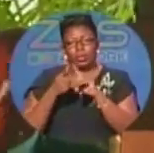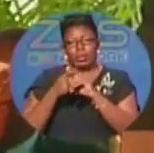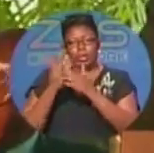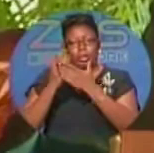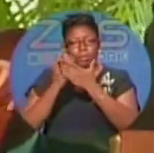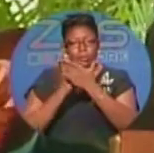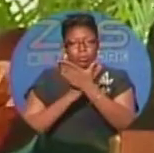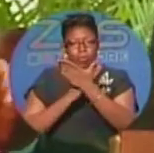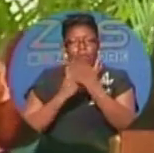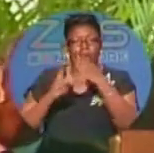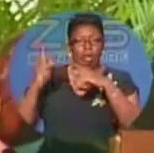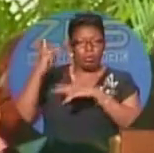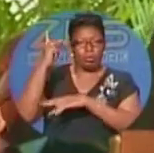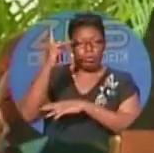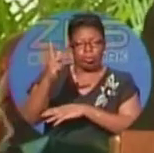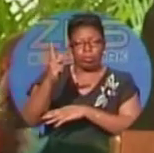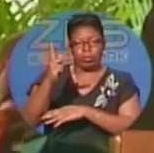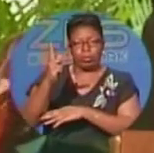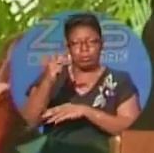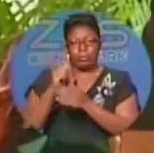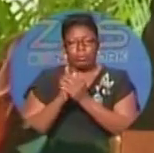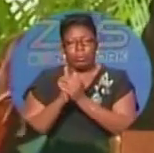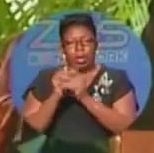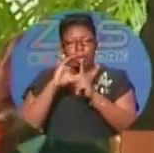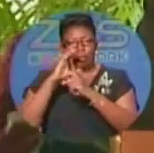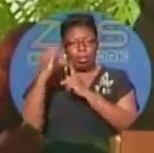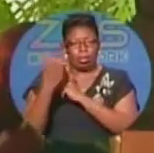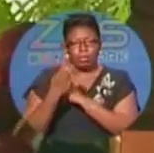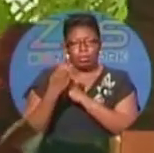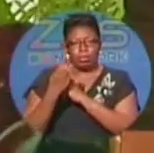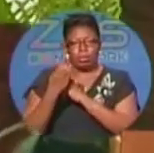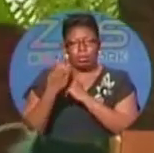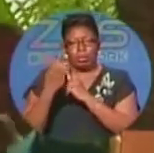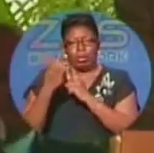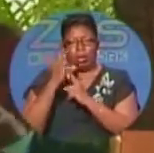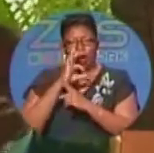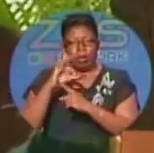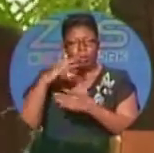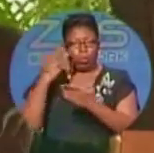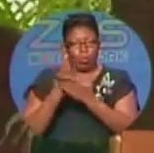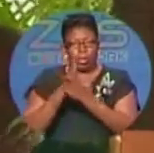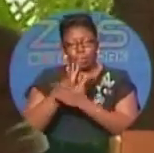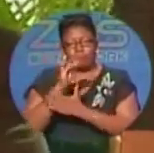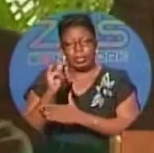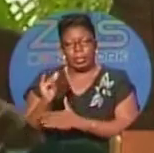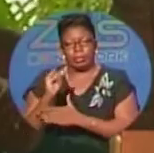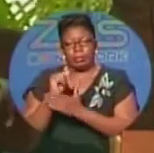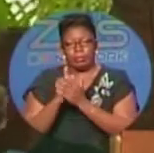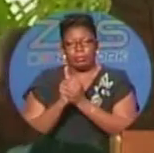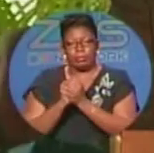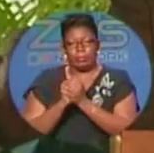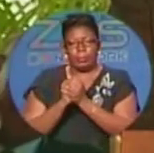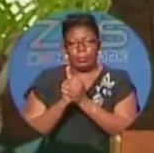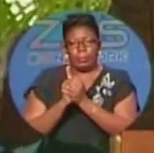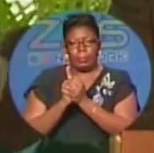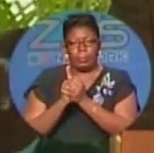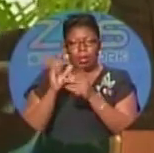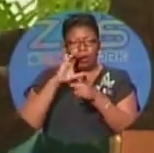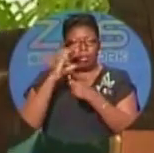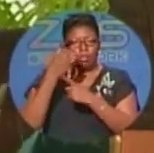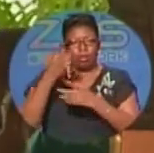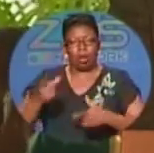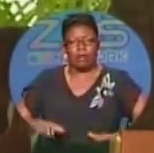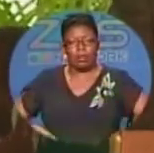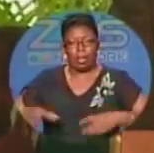peace and nonviolence, a culture of mutual well-being and fellowship, a culture of life